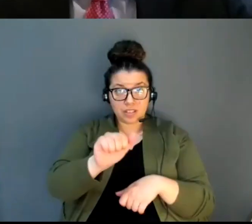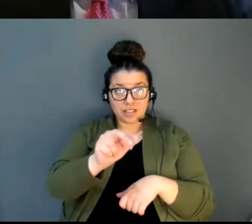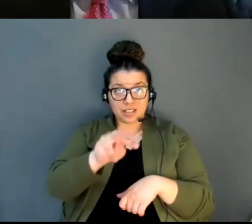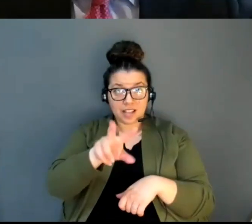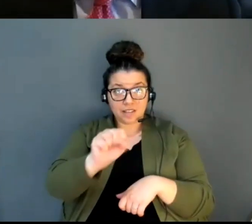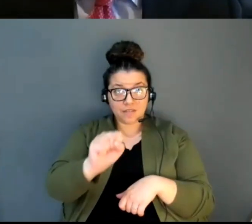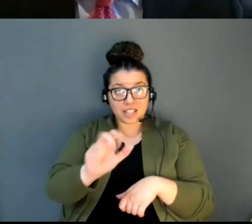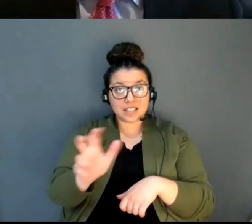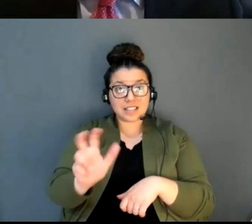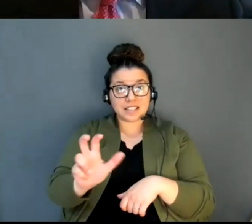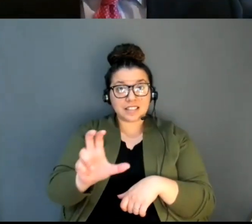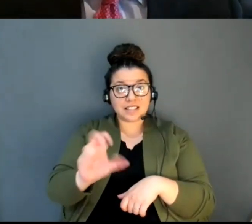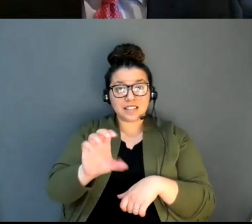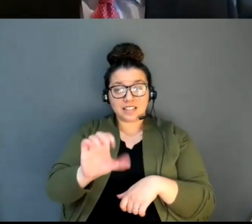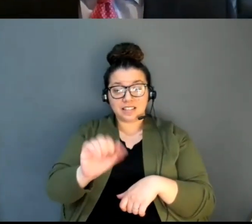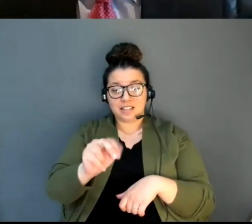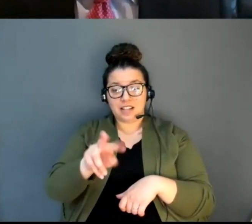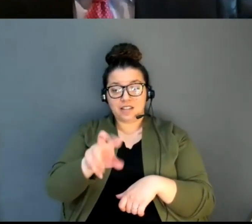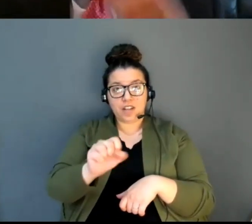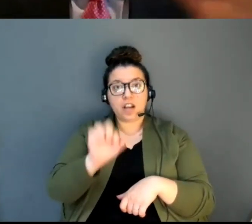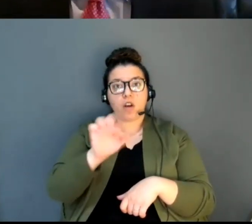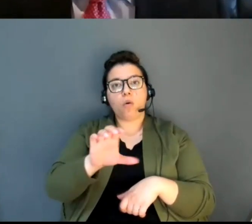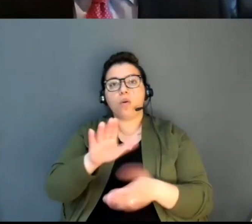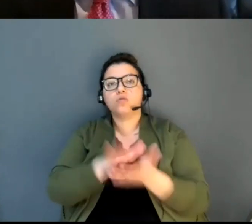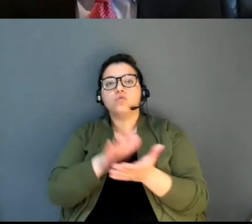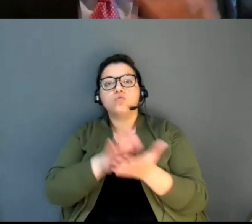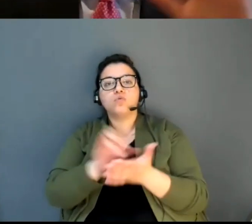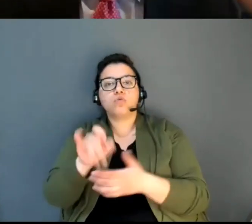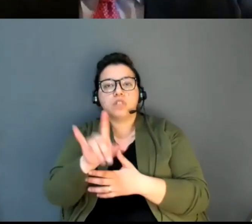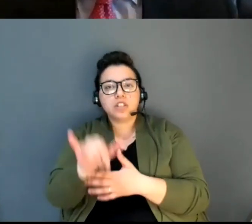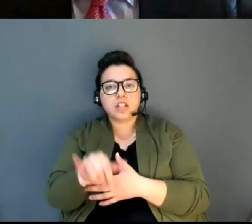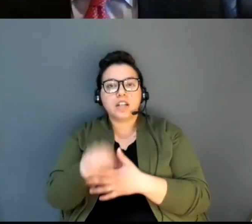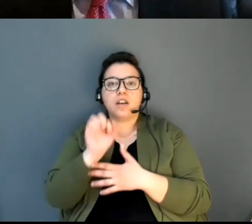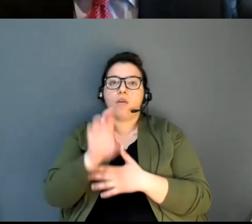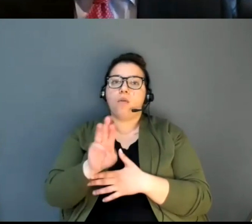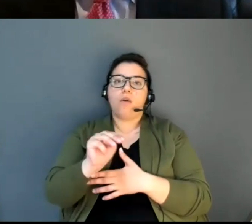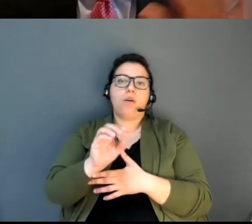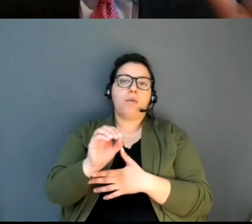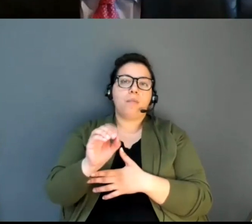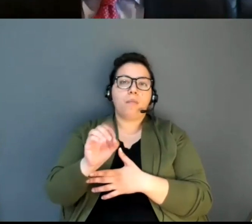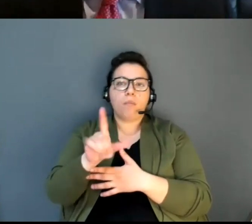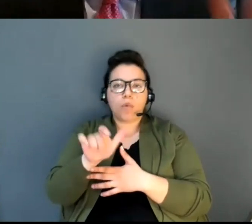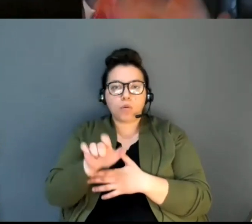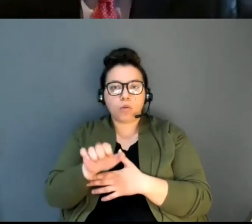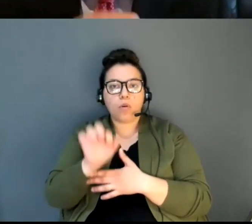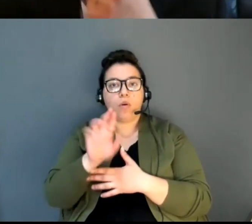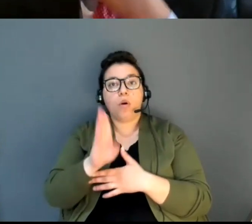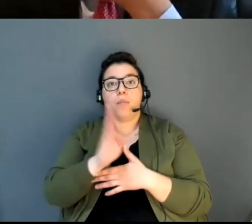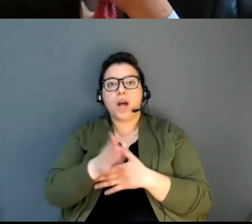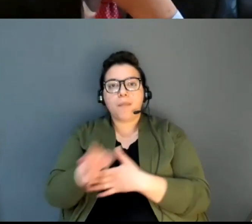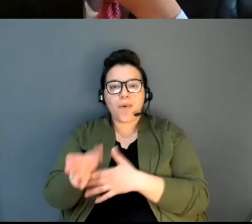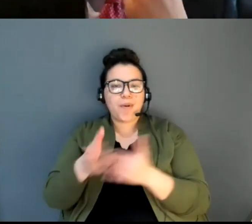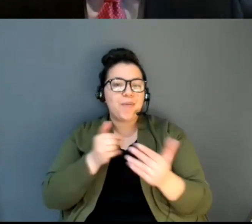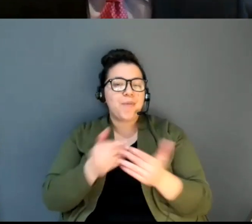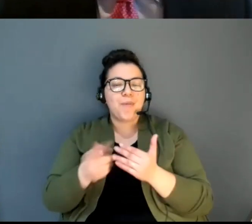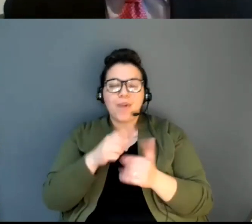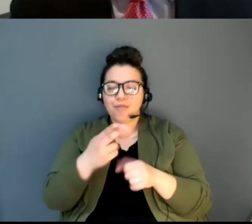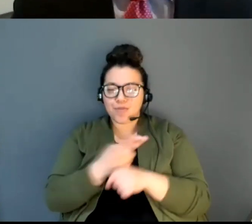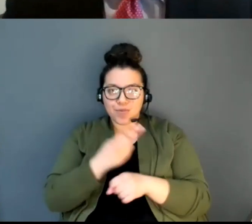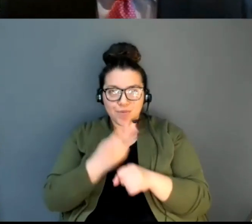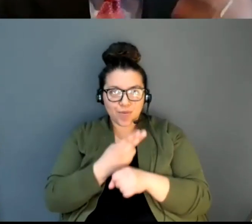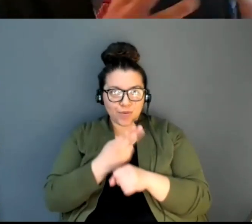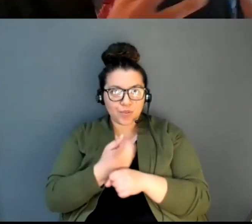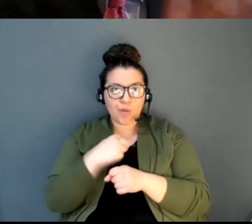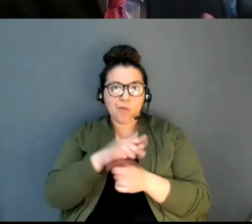or Schoology or Moodle or Blackboard or whatever you're on? Tell me what you're using. We integrate with all